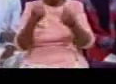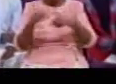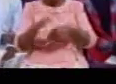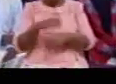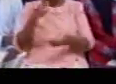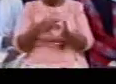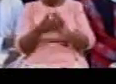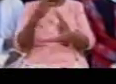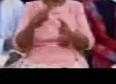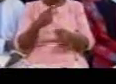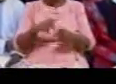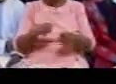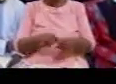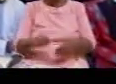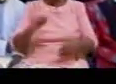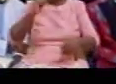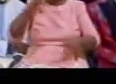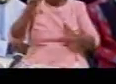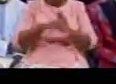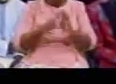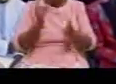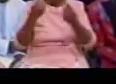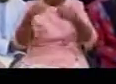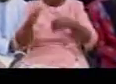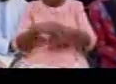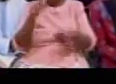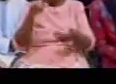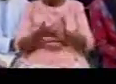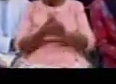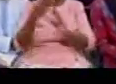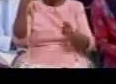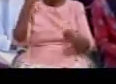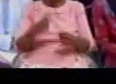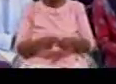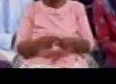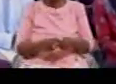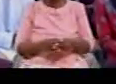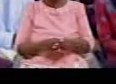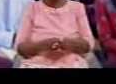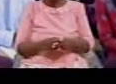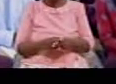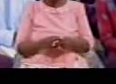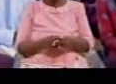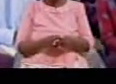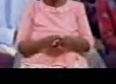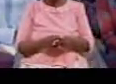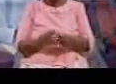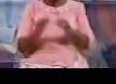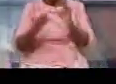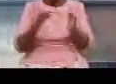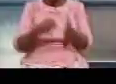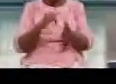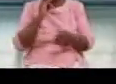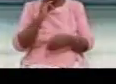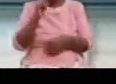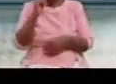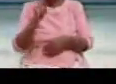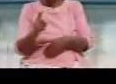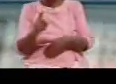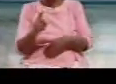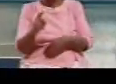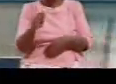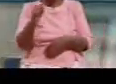the fervency will come back in Jesus' name. If it is one Jezebel somewhere